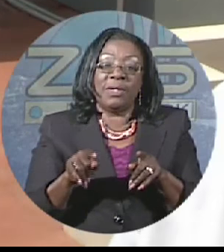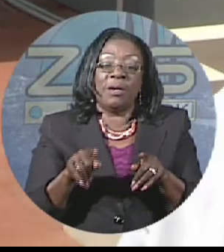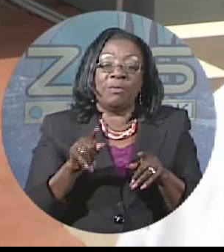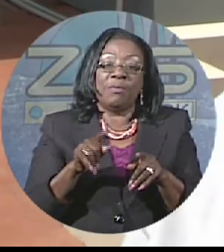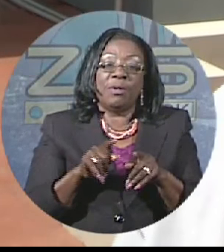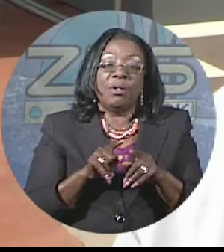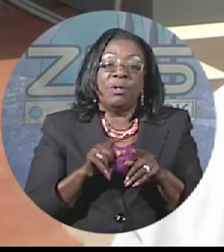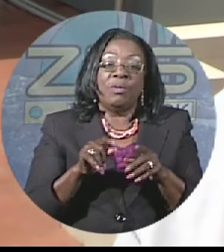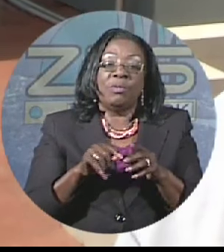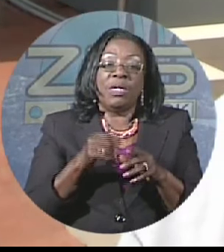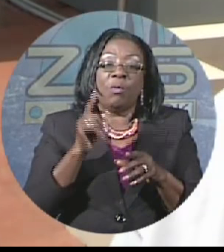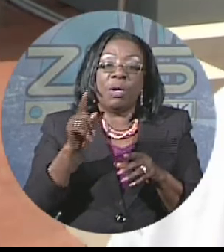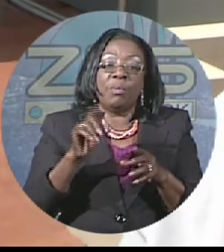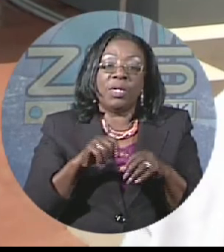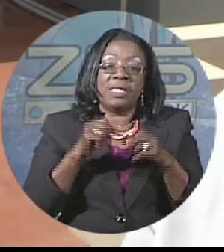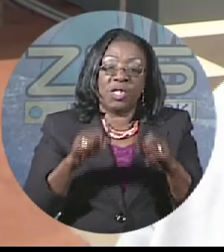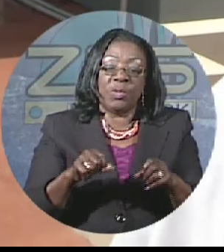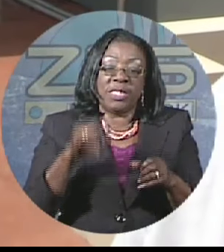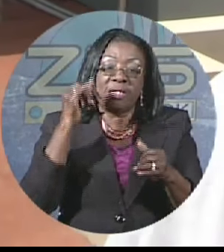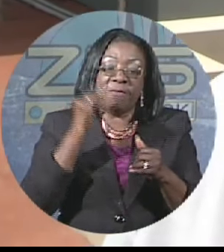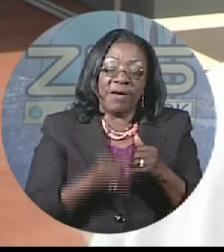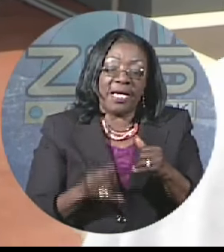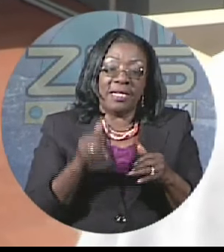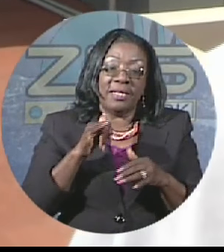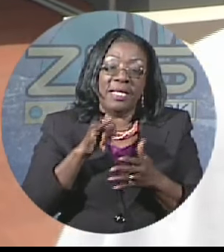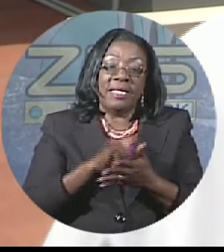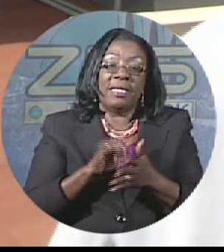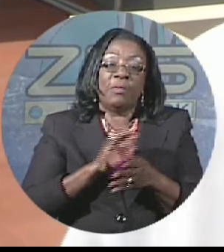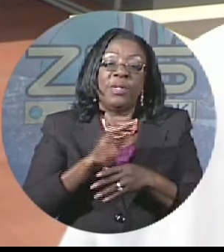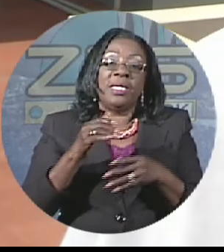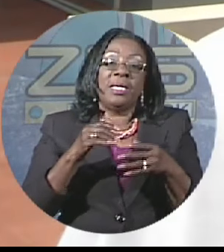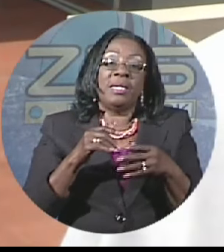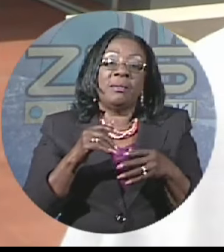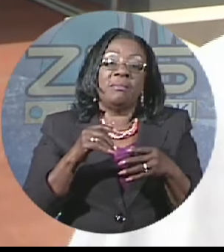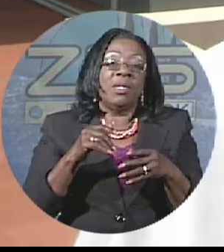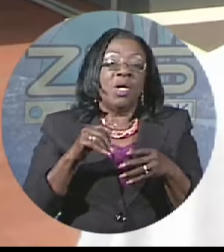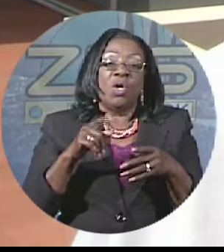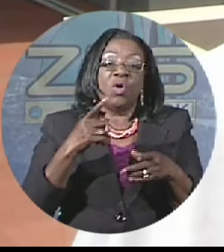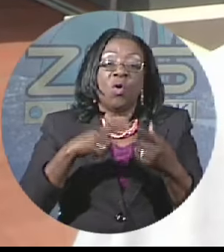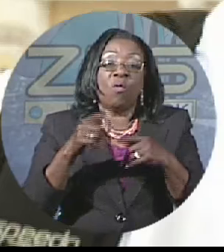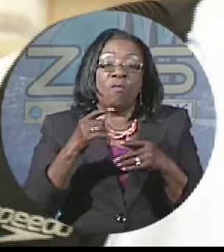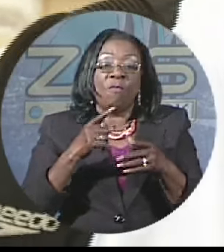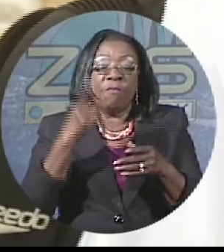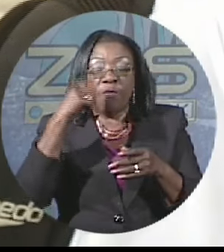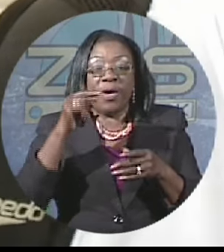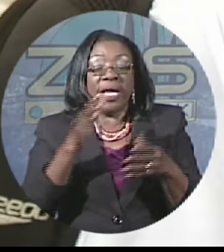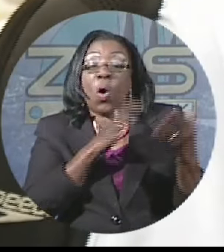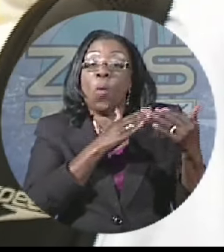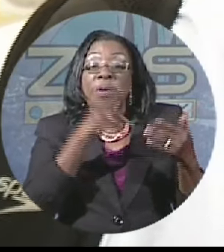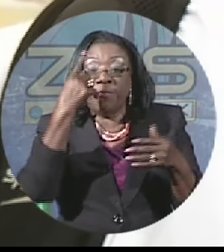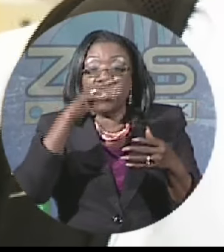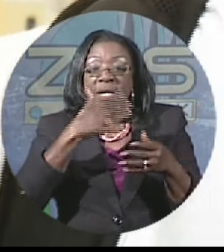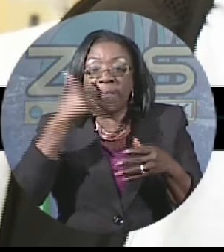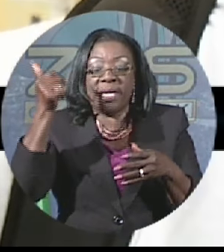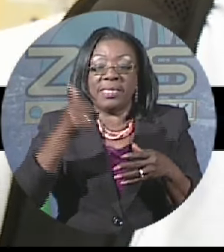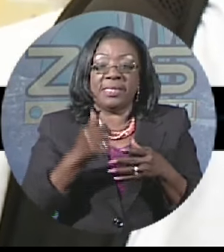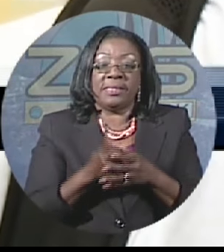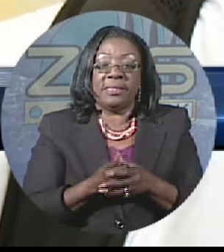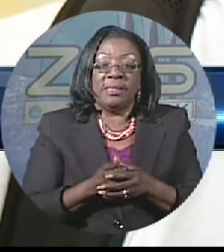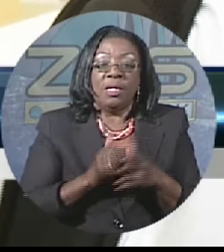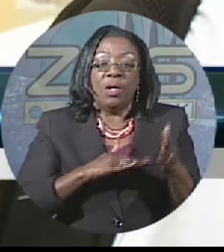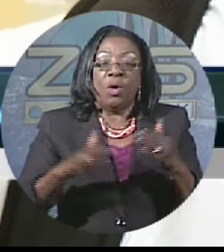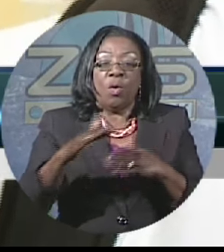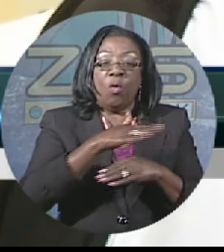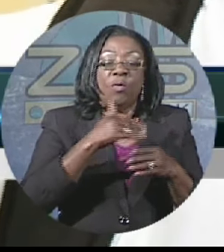more situation in the final when we can go for it. I really hope the best. They have been preparing diligently over the